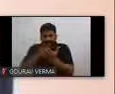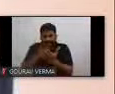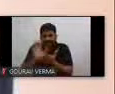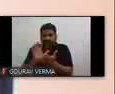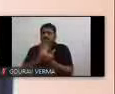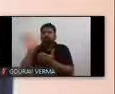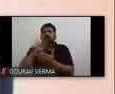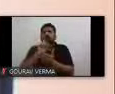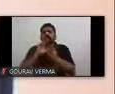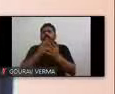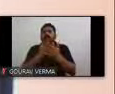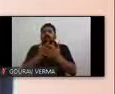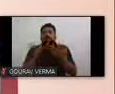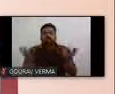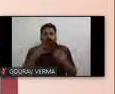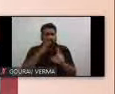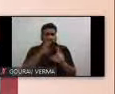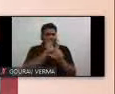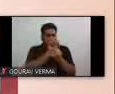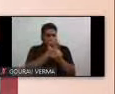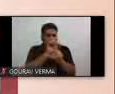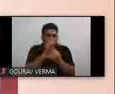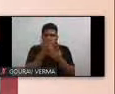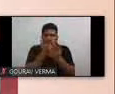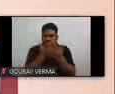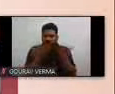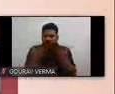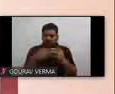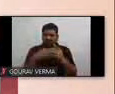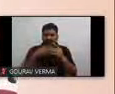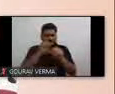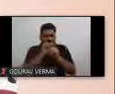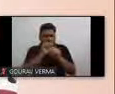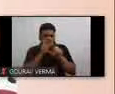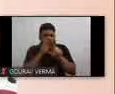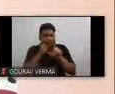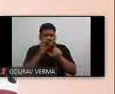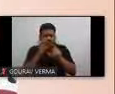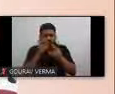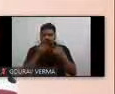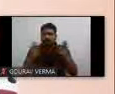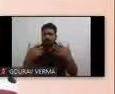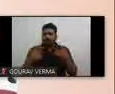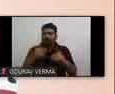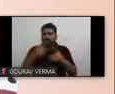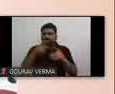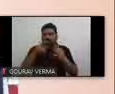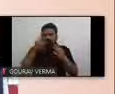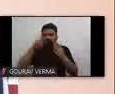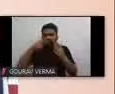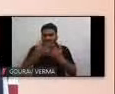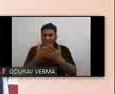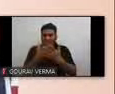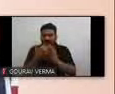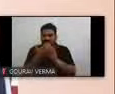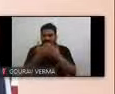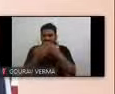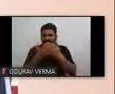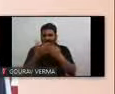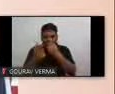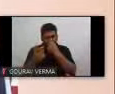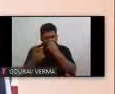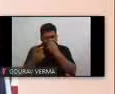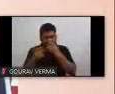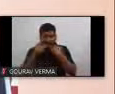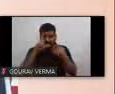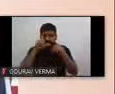said, recognizing the functional object. She has a brush in her hand and there is a